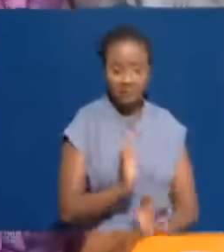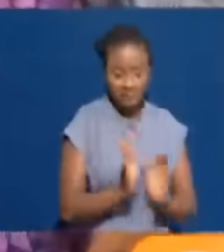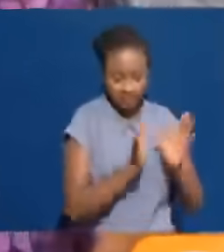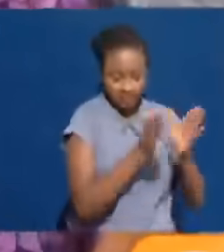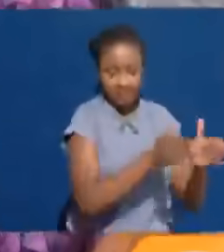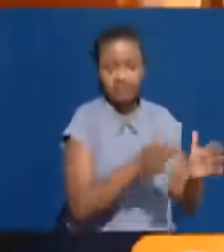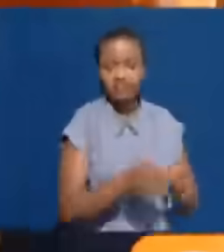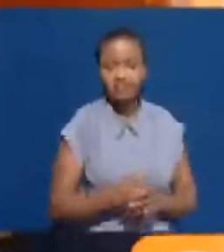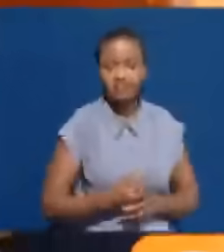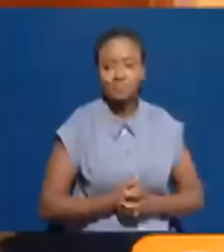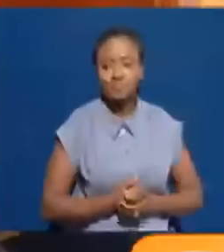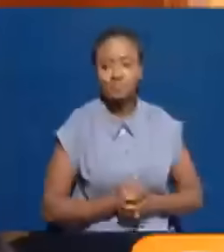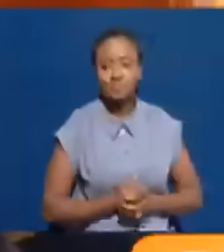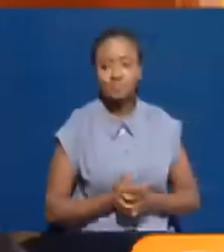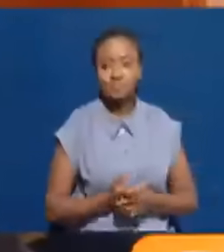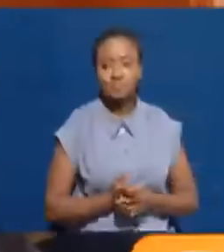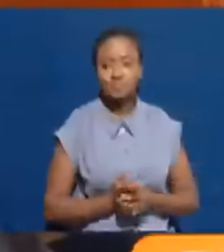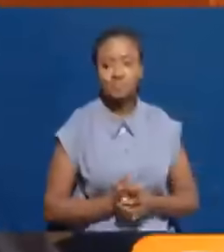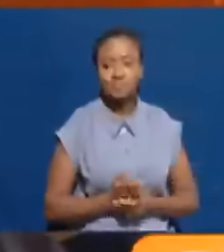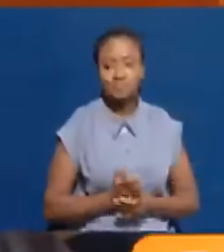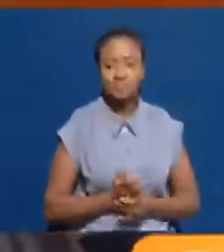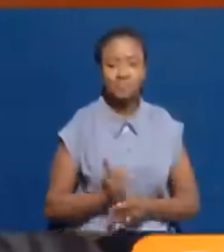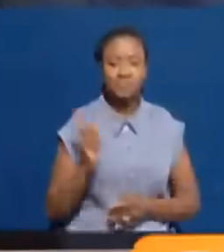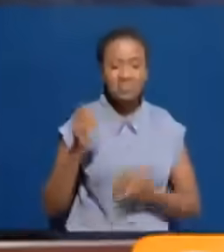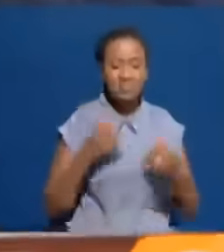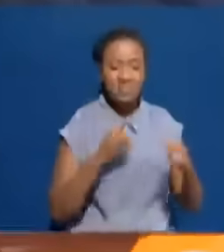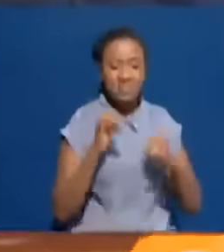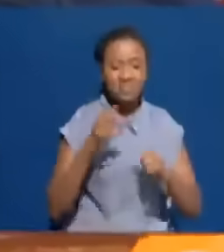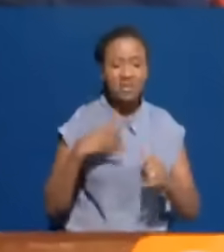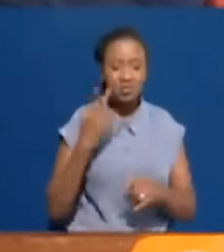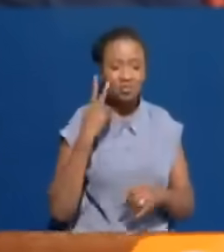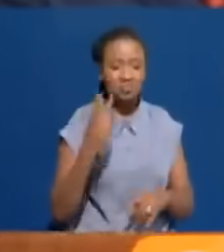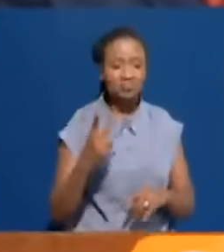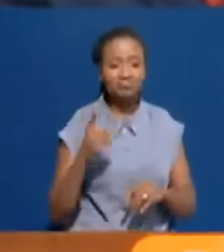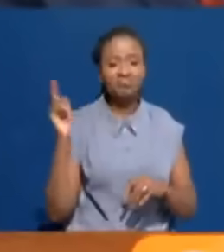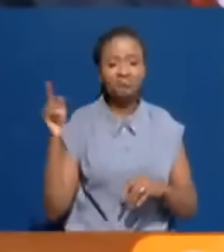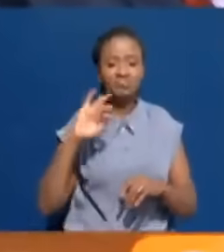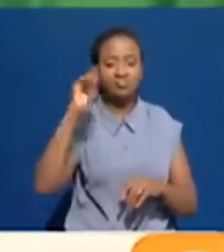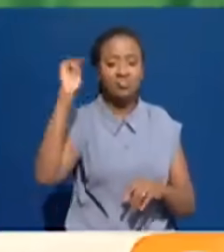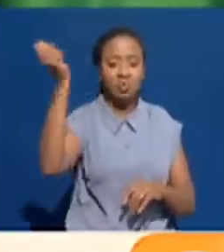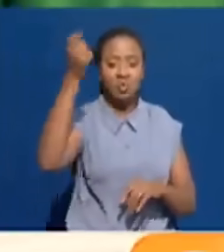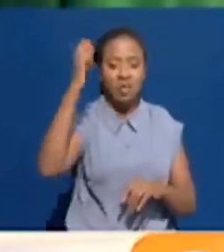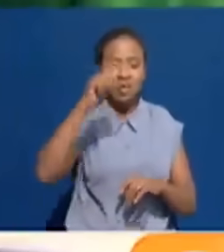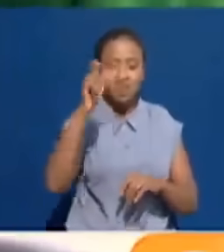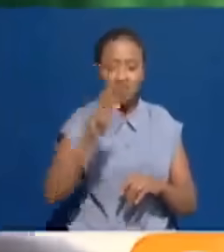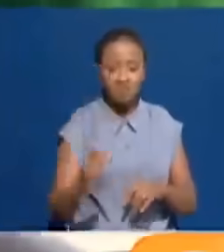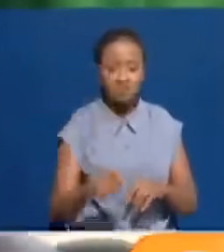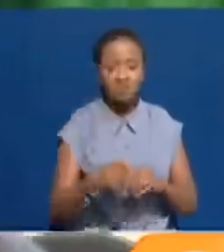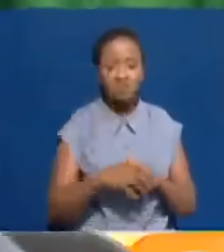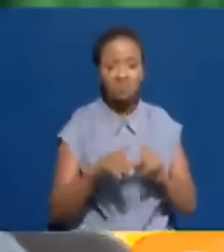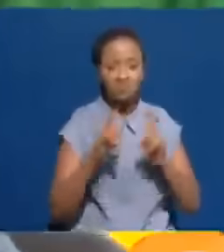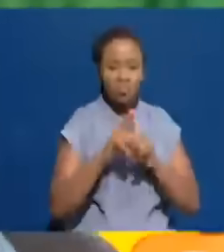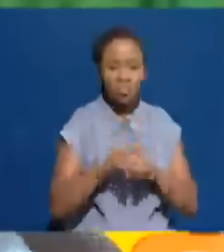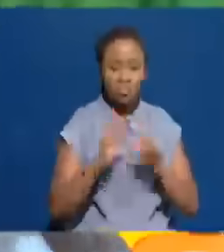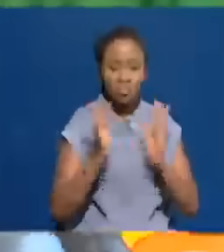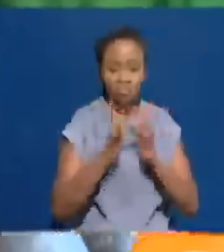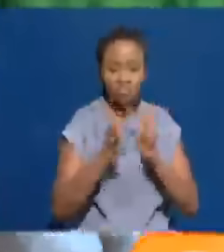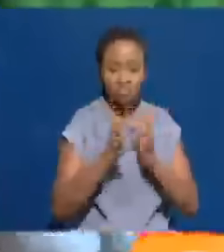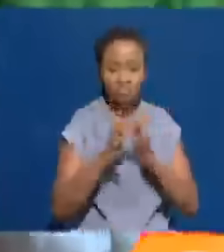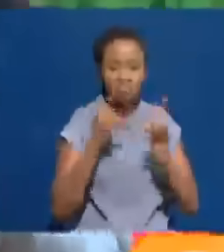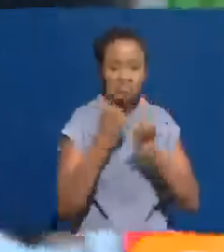project himself as the Mount Kenya regional kingpin, and has been seen as the subject of some pointed social media attacks by